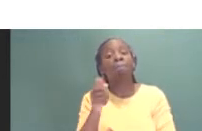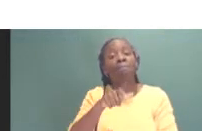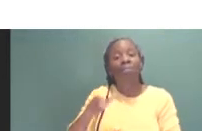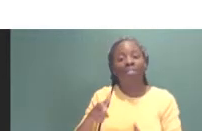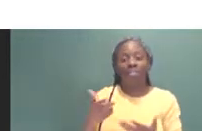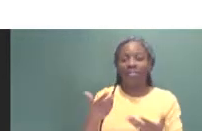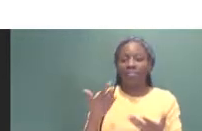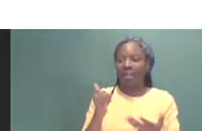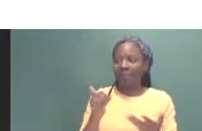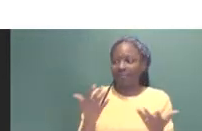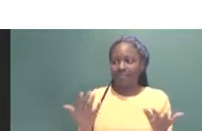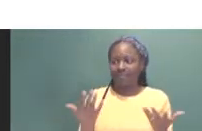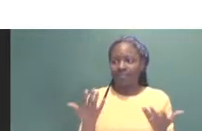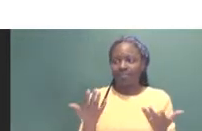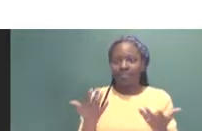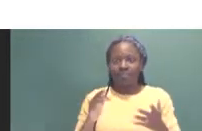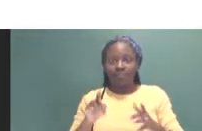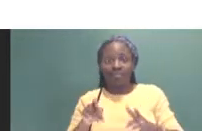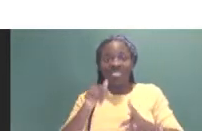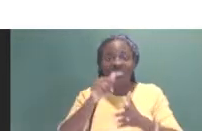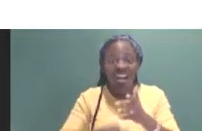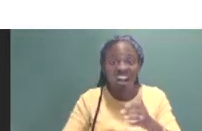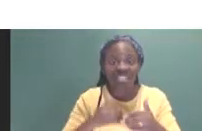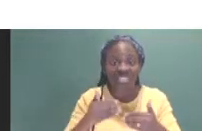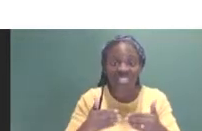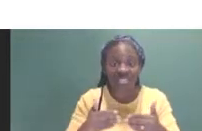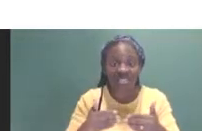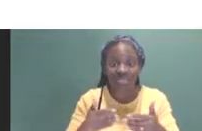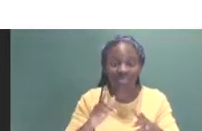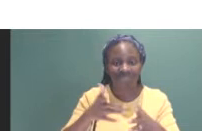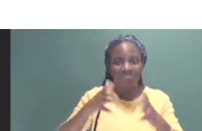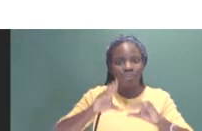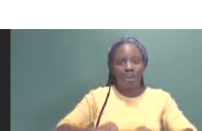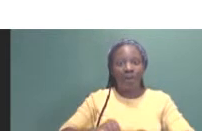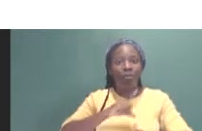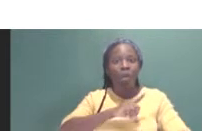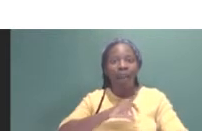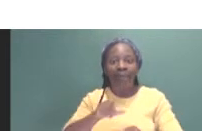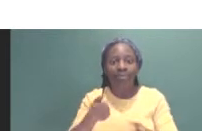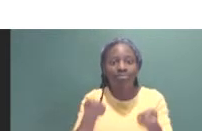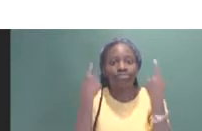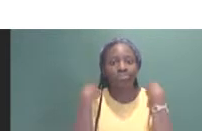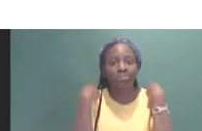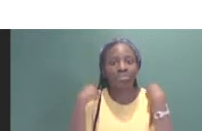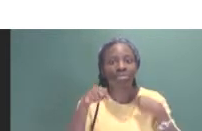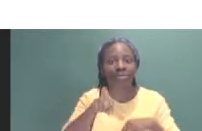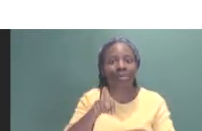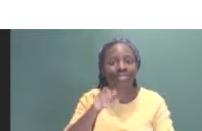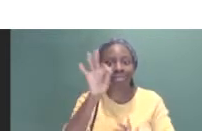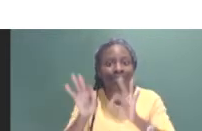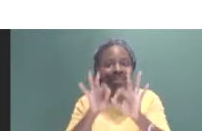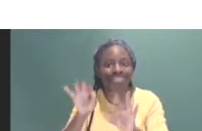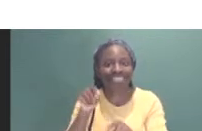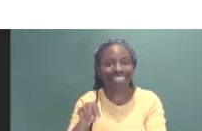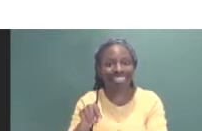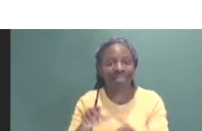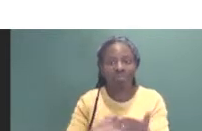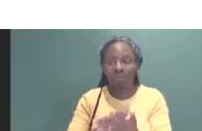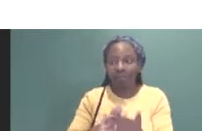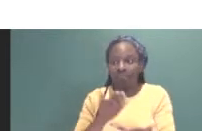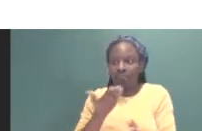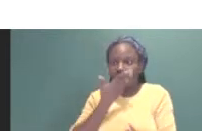proceeded with the study because they couldn't actually understand it. So we had no way of sort of